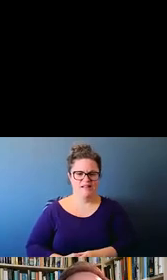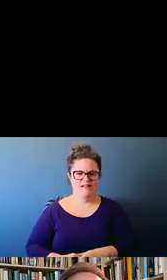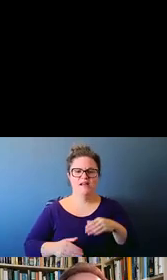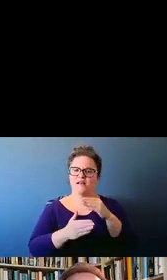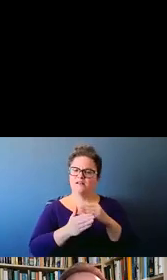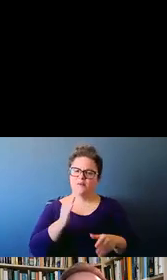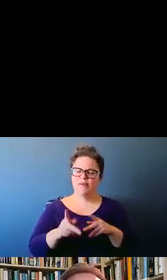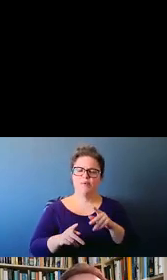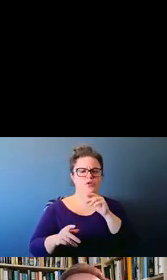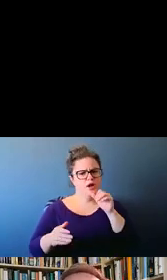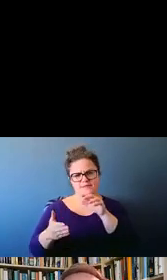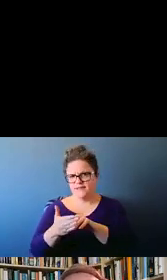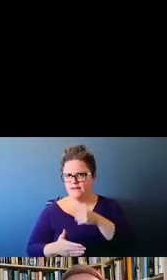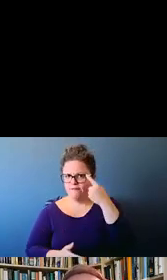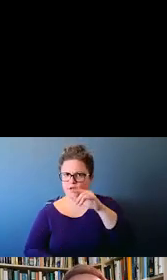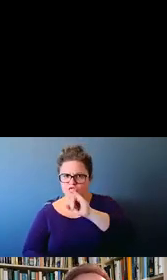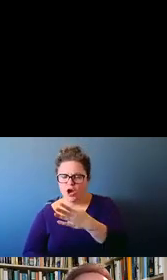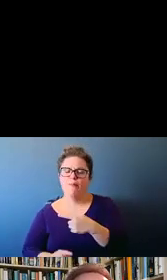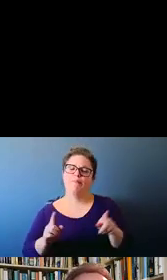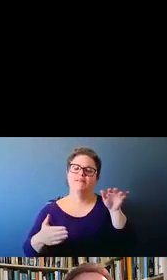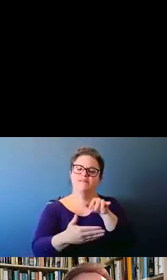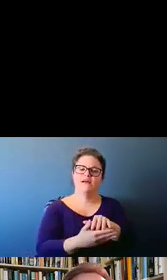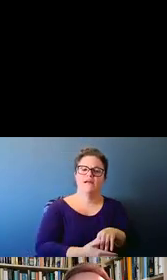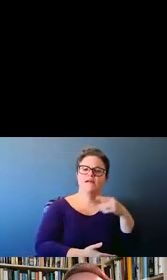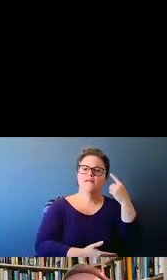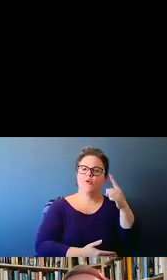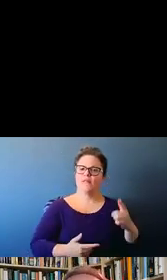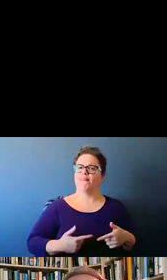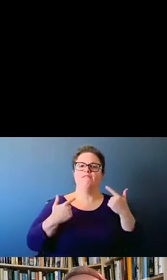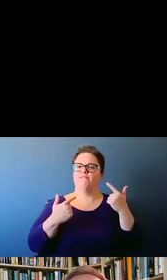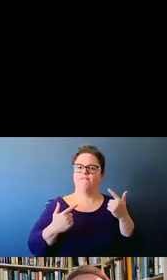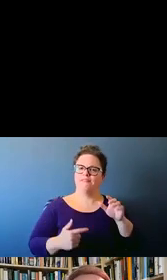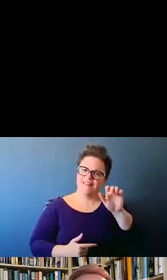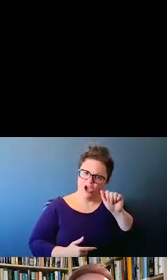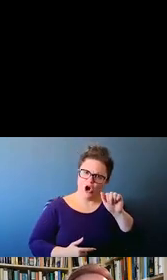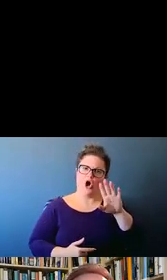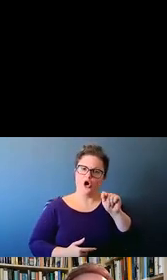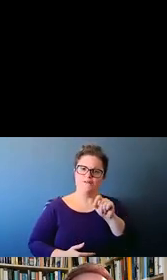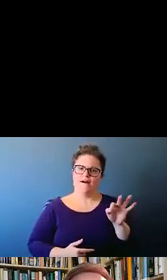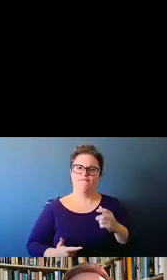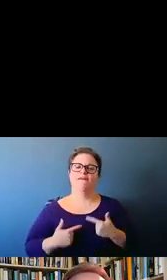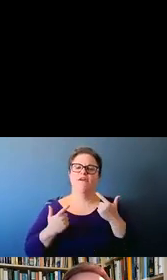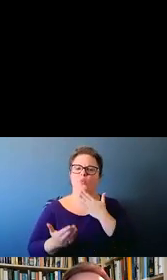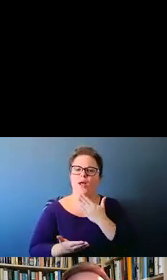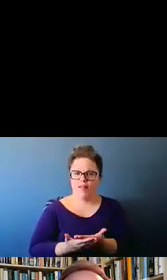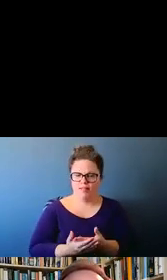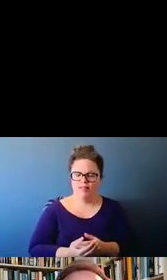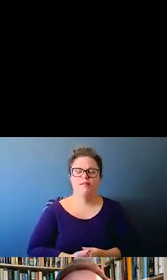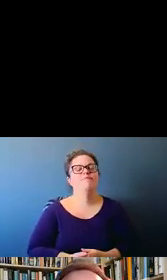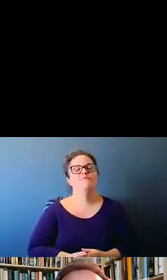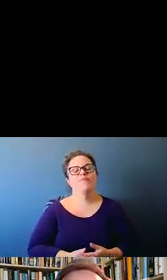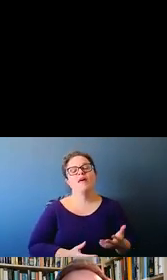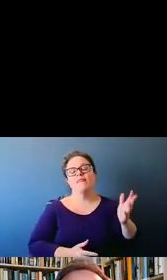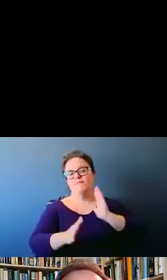but they were preparing themselves for life, for the art of living well. So in the medieval